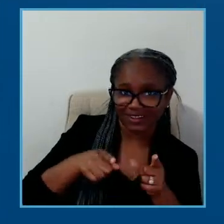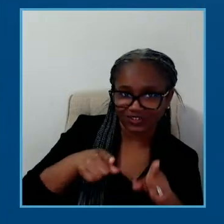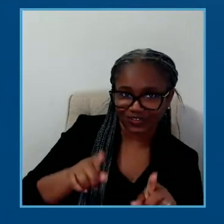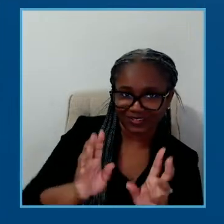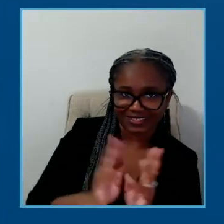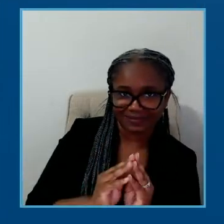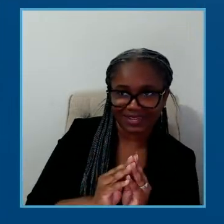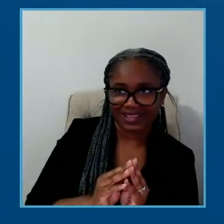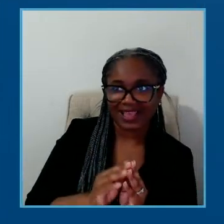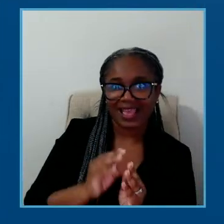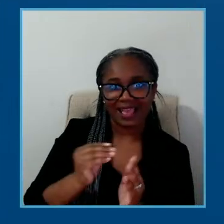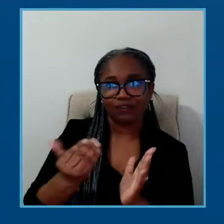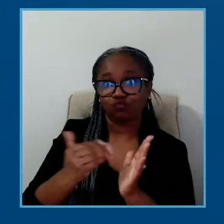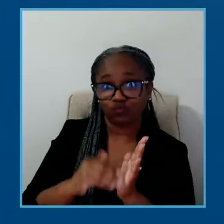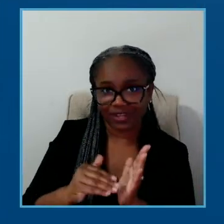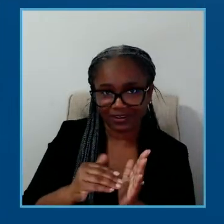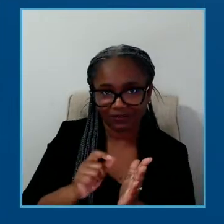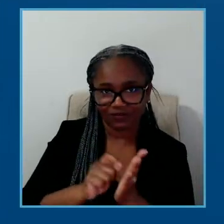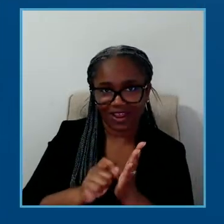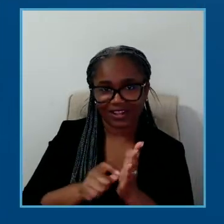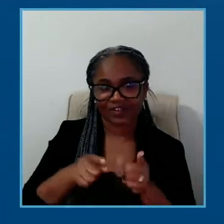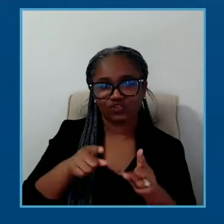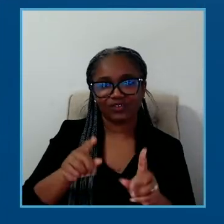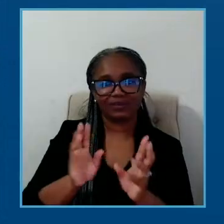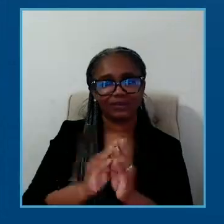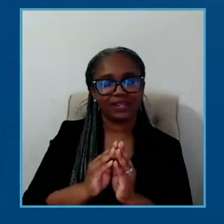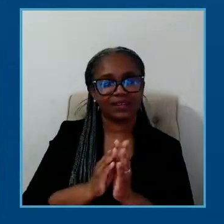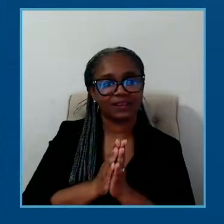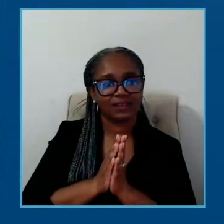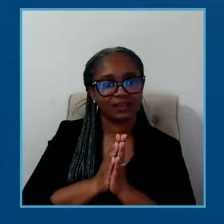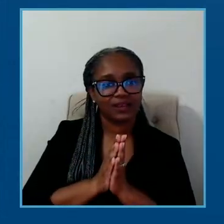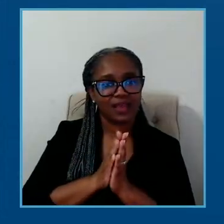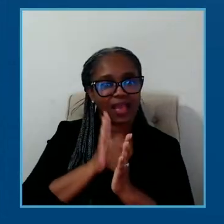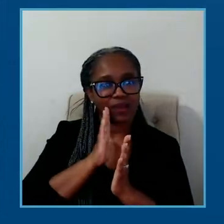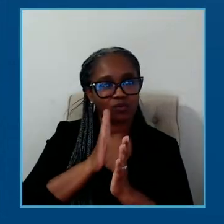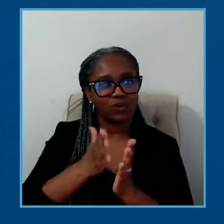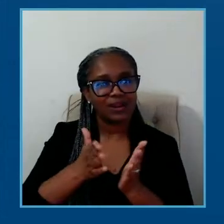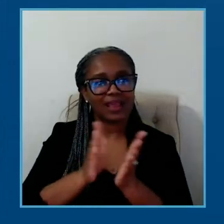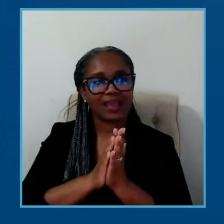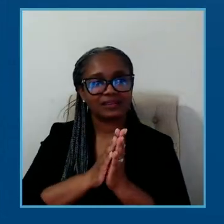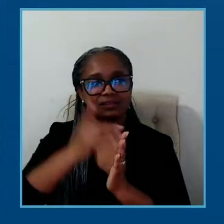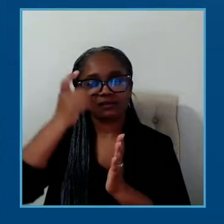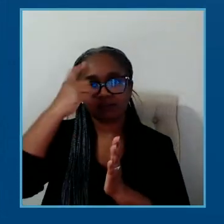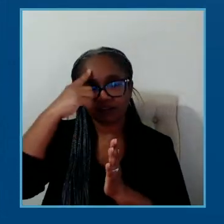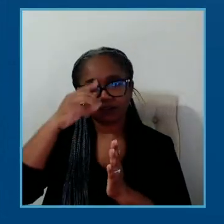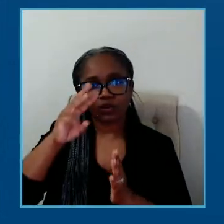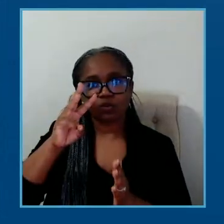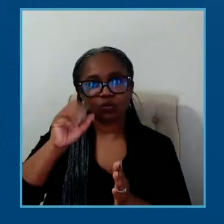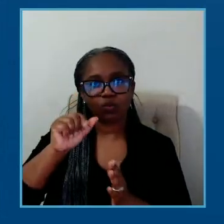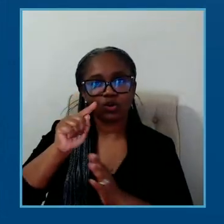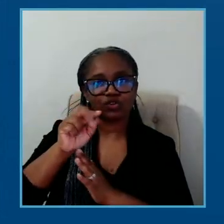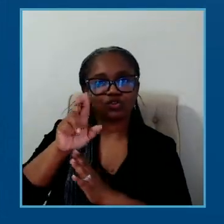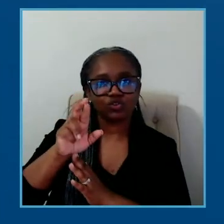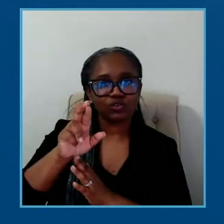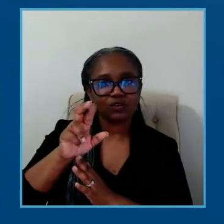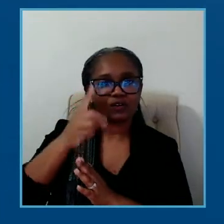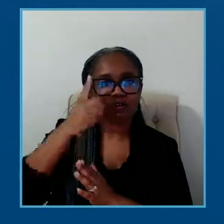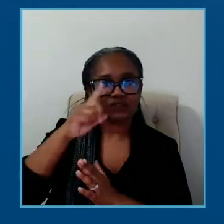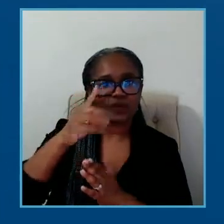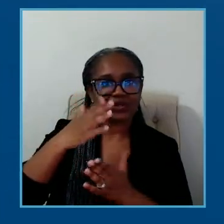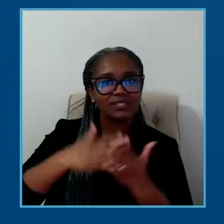during the meeting. I would, I guess, ask Mr. Walters, Governor Walters, for some friendly amendments. I have